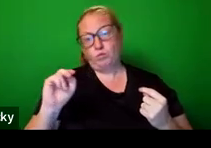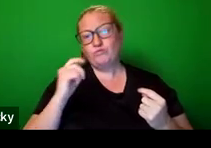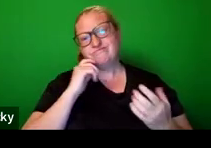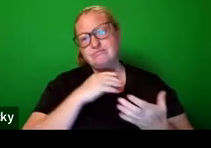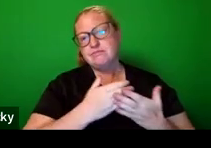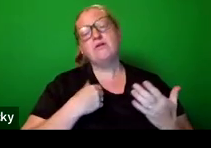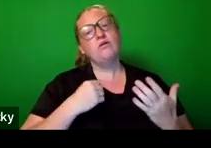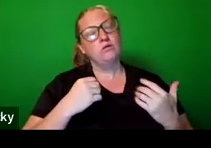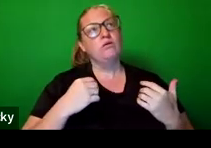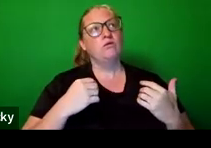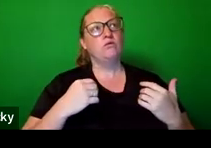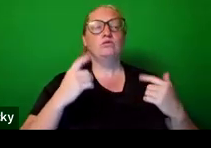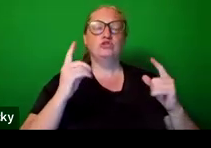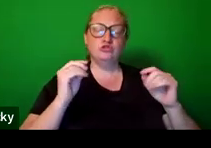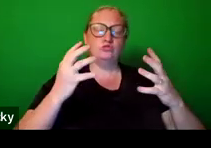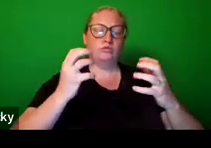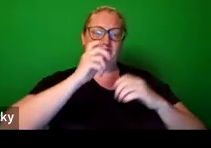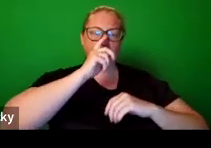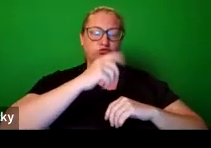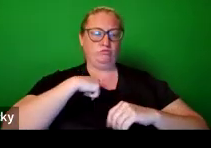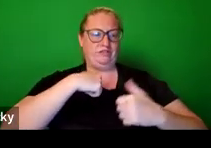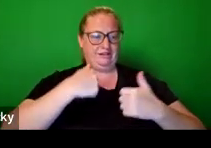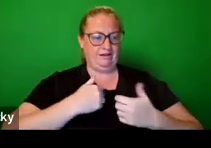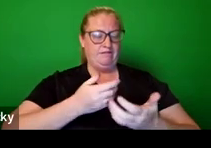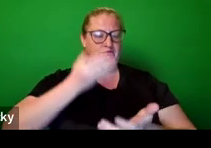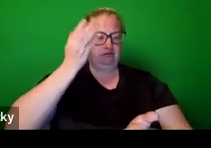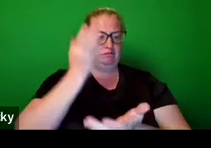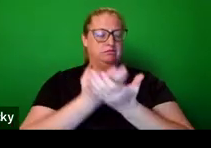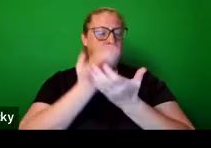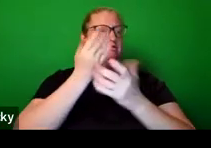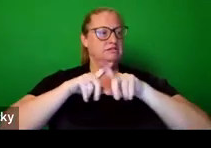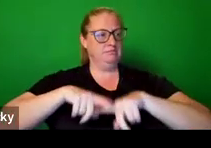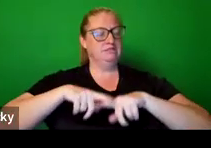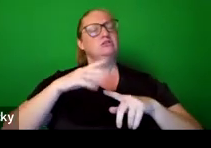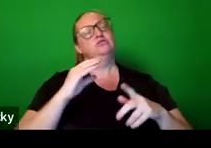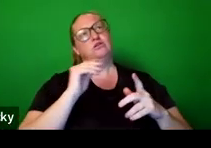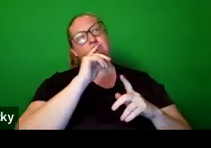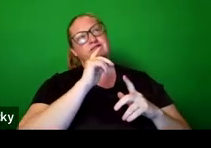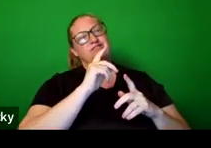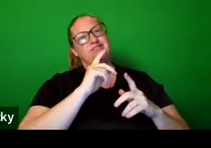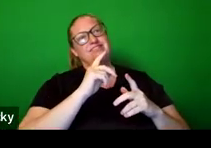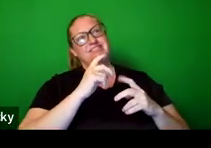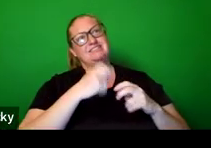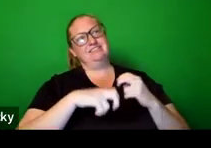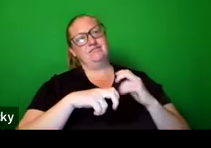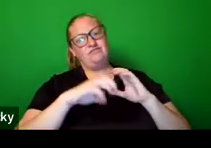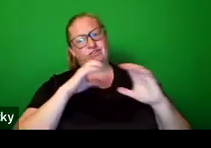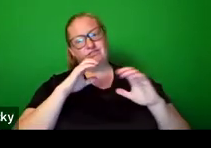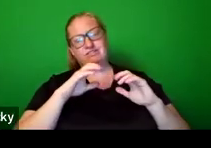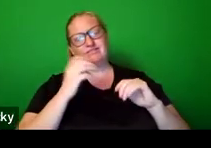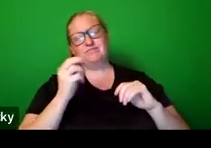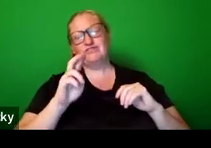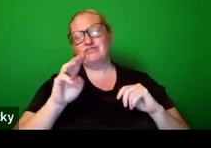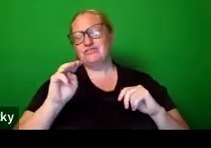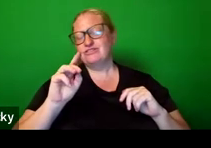gap we need to address, and this is why this was brought forward. So we're having a real-time conversation. Mr. Duchon doesn't even know what I asked the